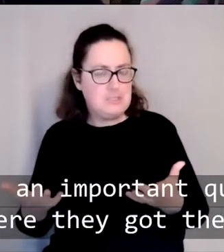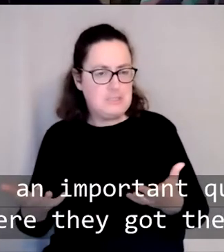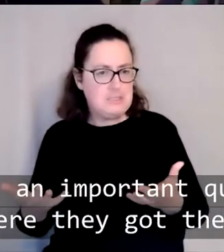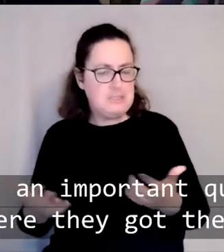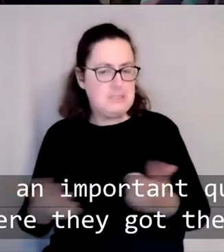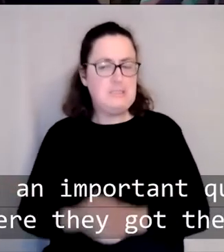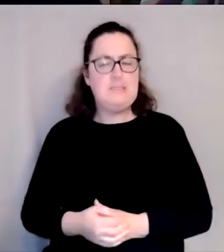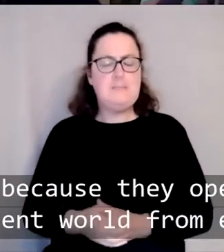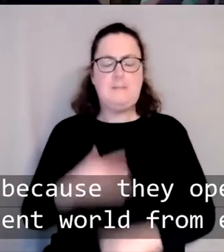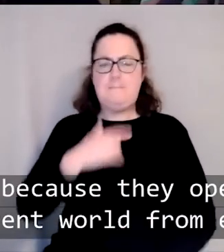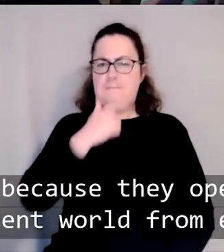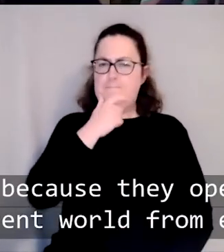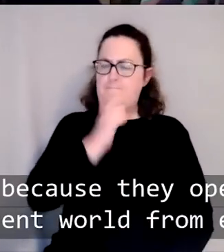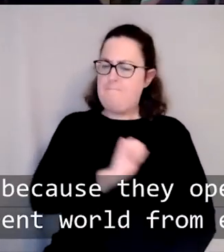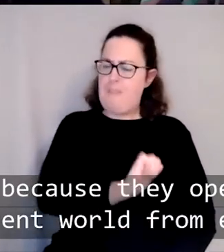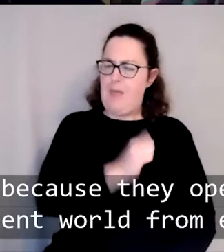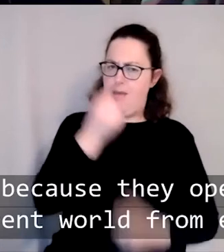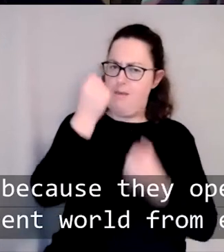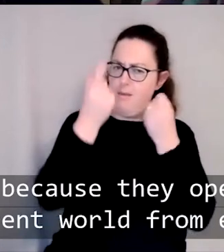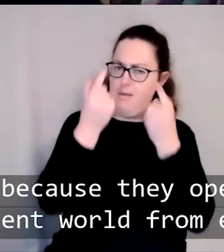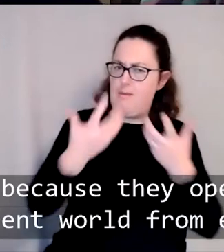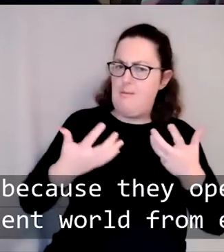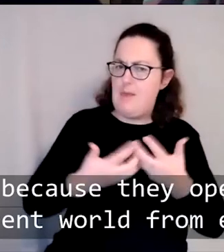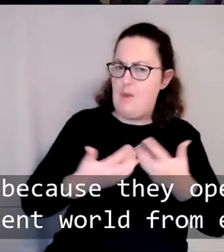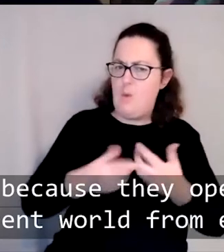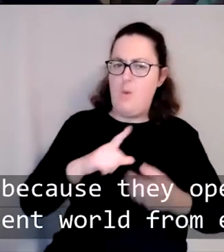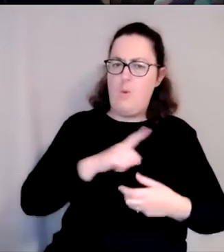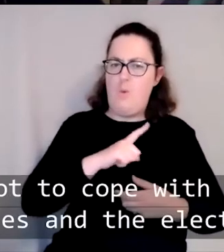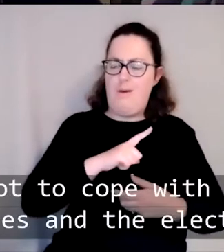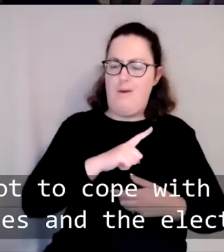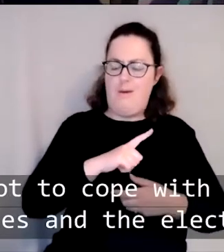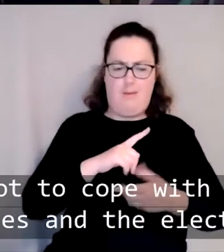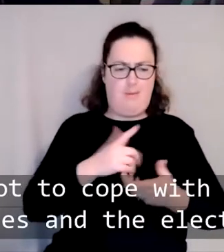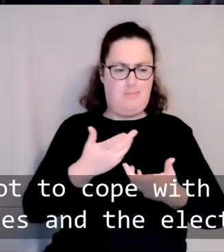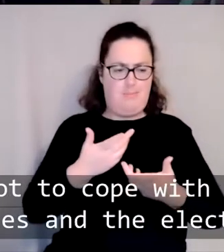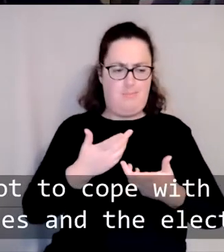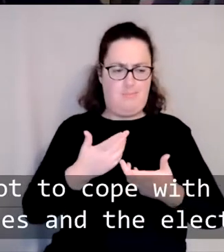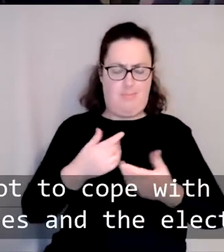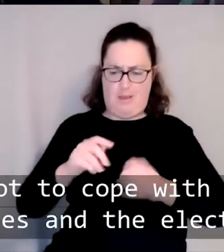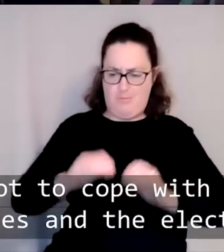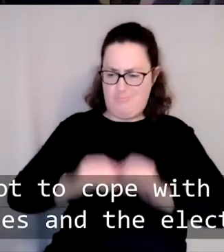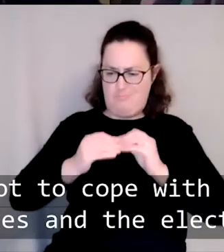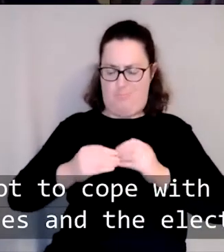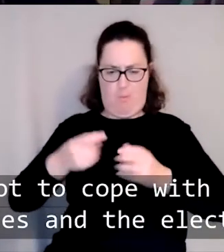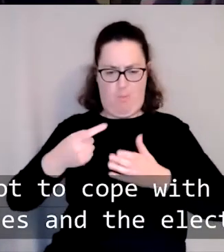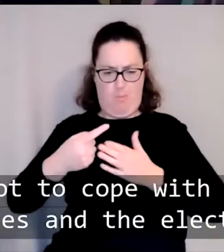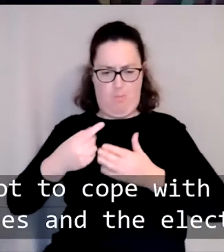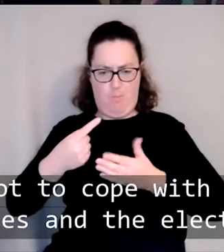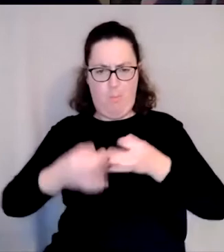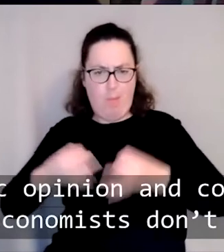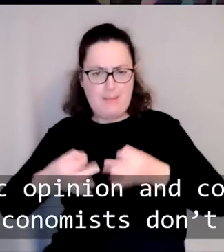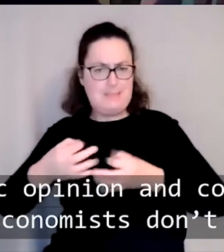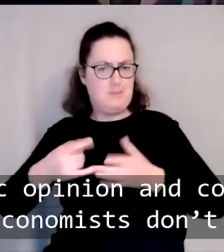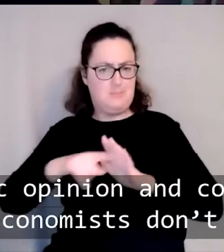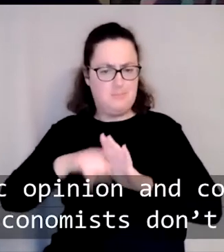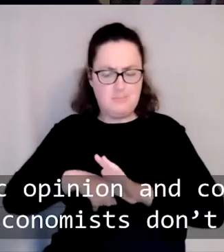where they got their ideas from, because they operate in a different world from economists. They've got to cope with political parties and elections